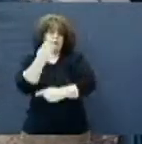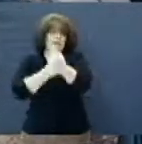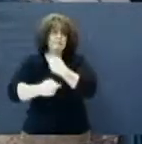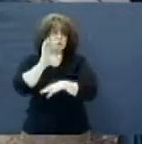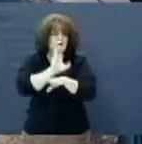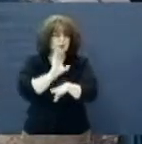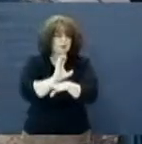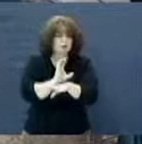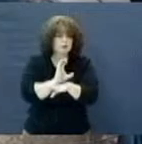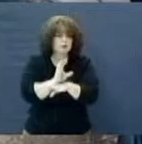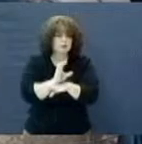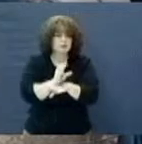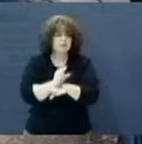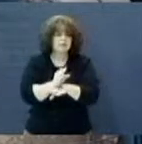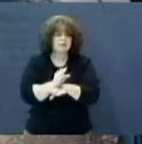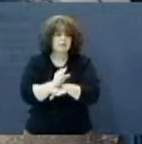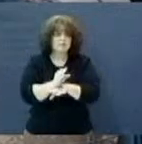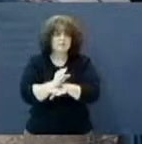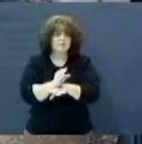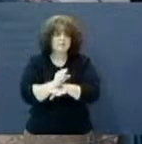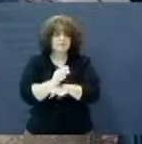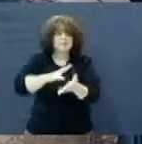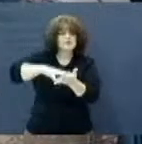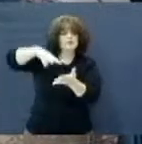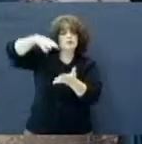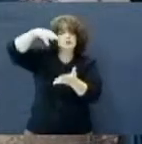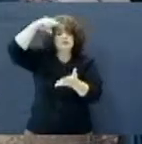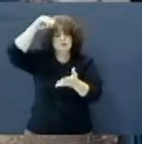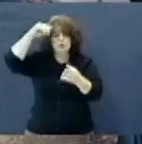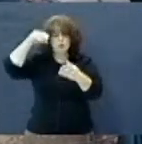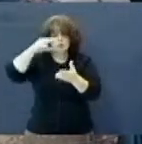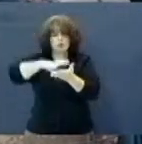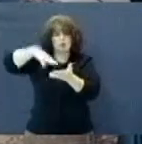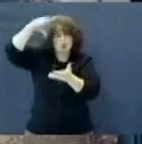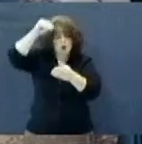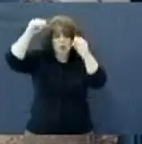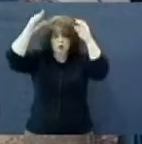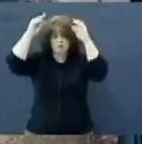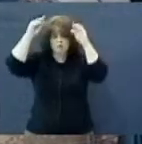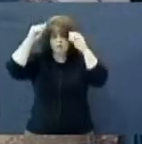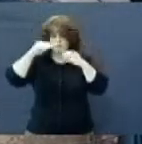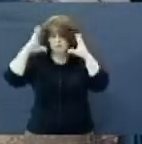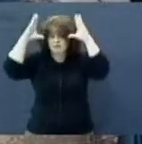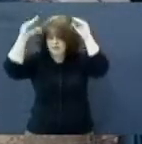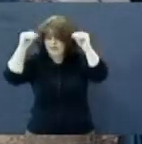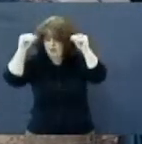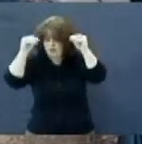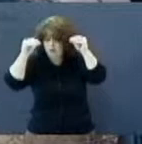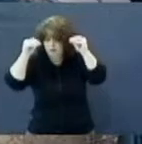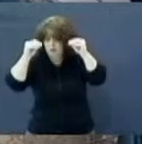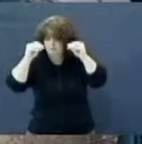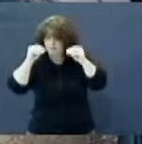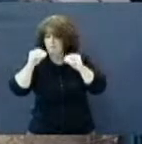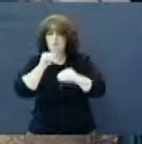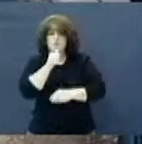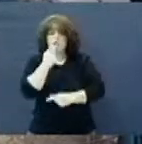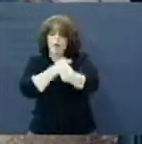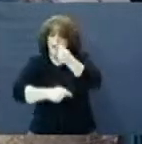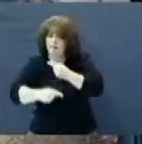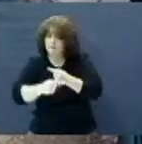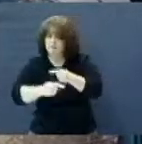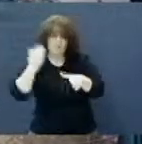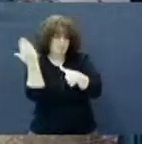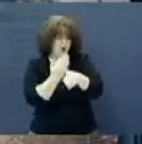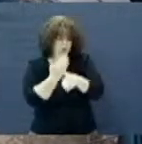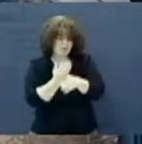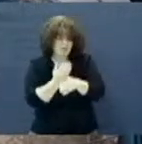They came to get fed. They came to get some help. They didn't come to get butchered. I'm not going to do that this morning. They came to